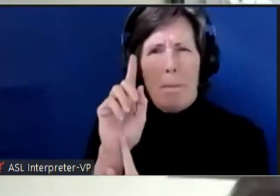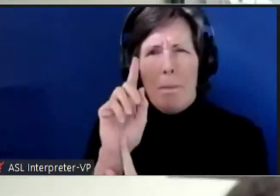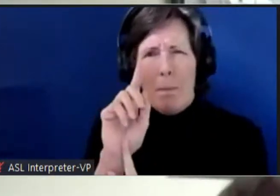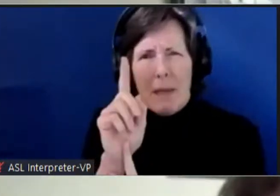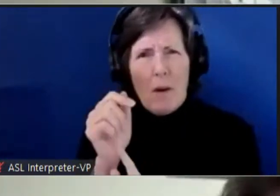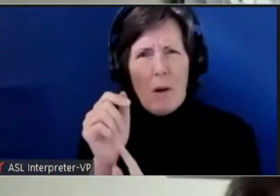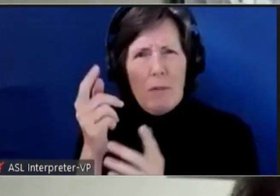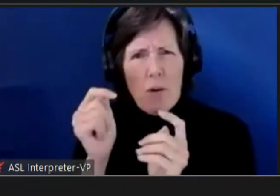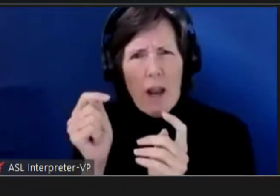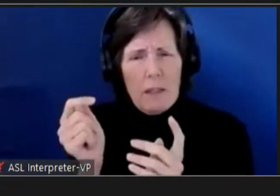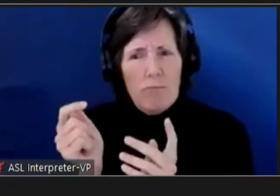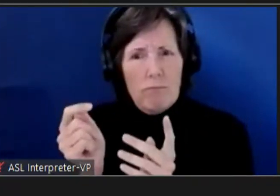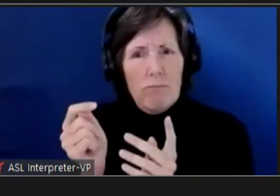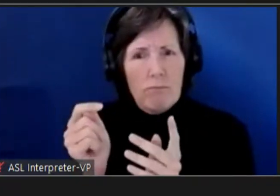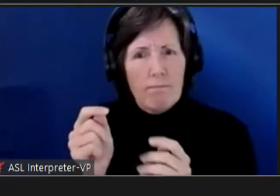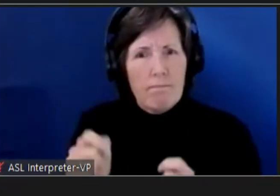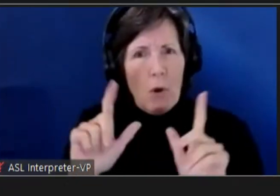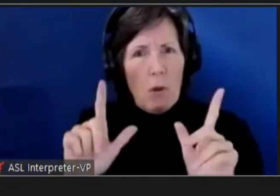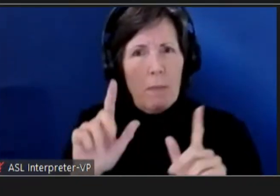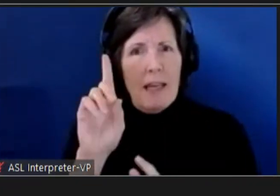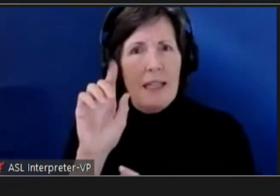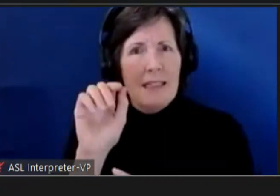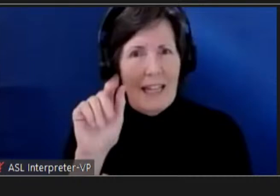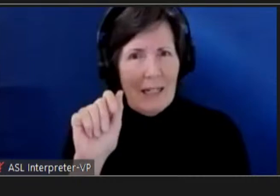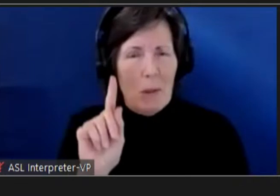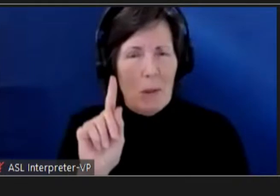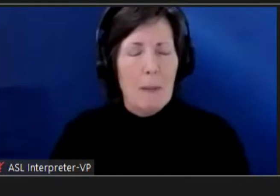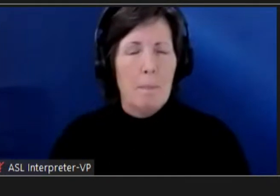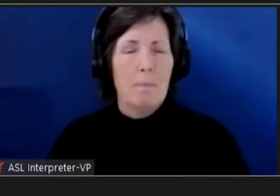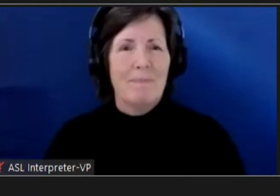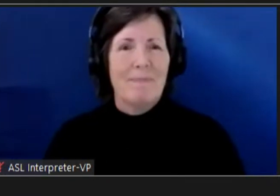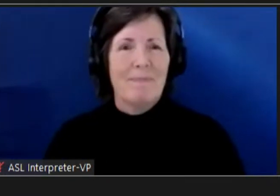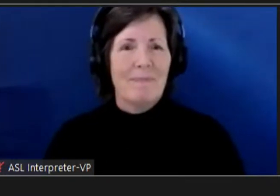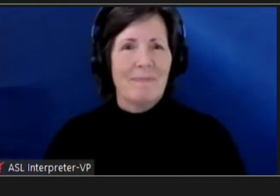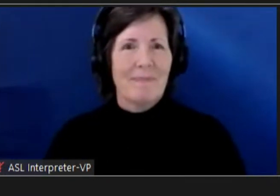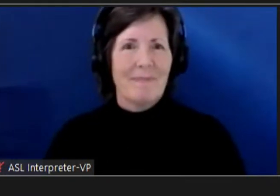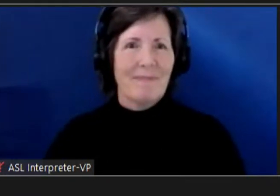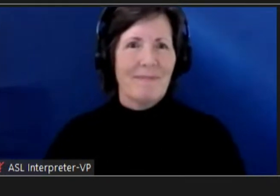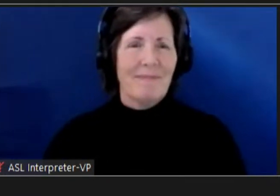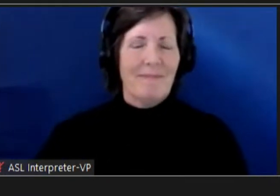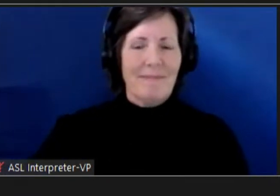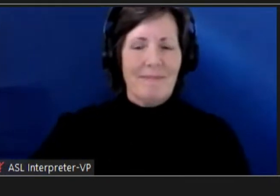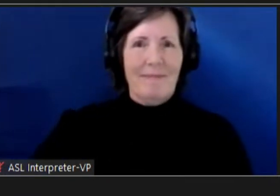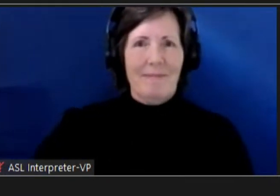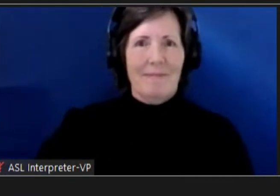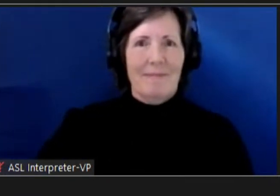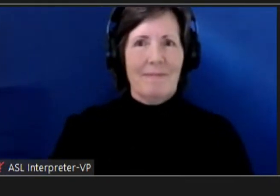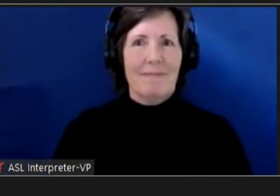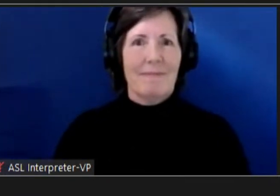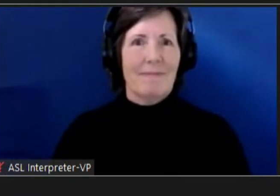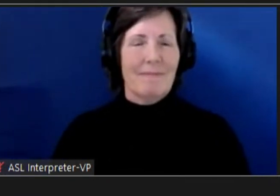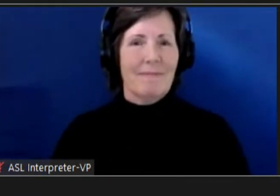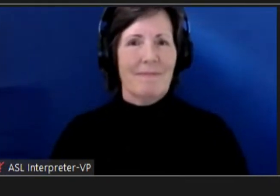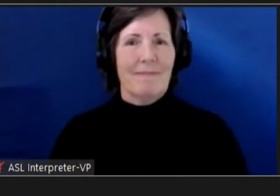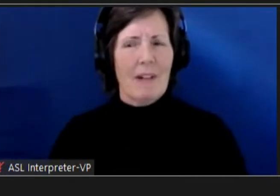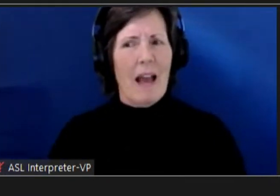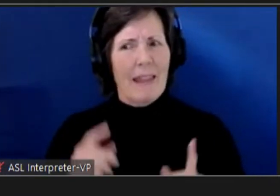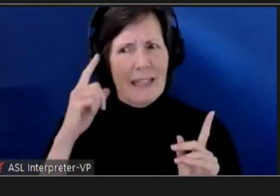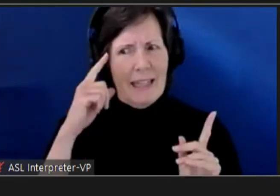me a second and I'll try and get our data. think I know where I have it.